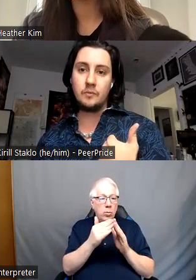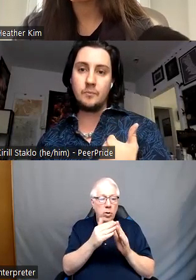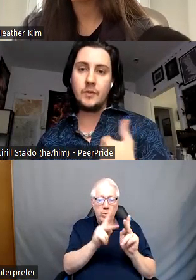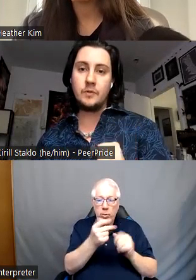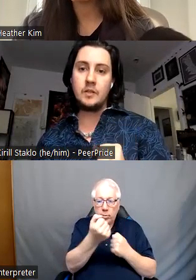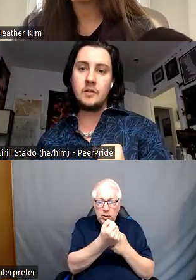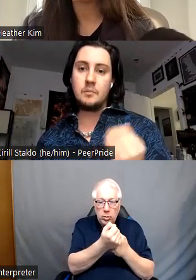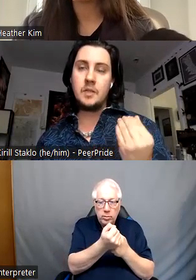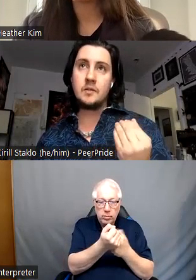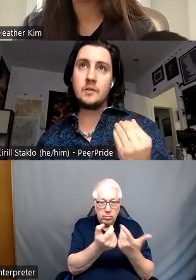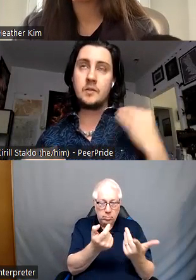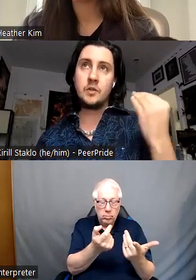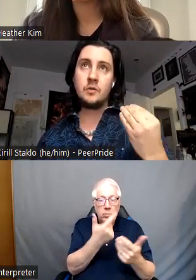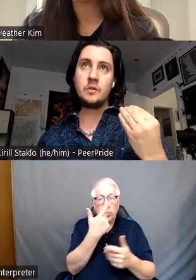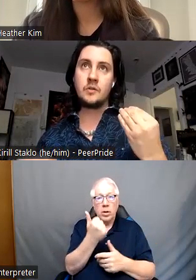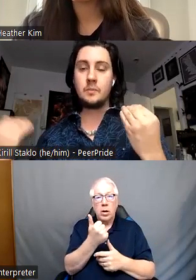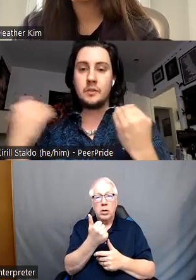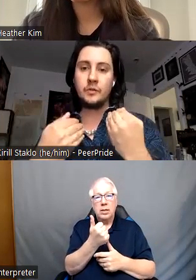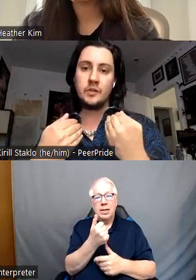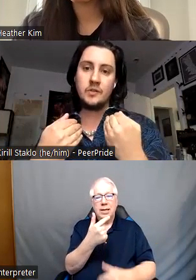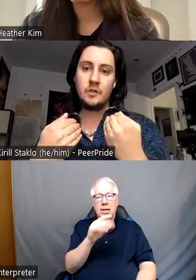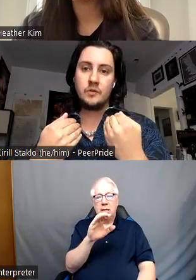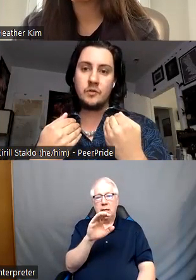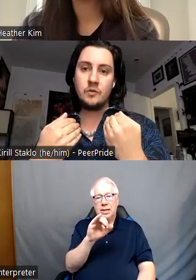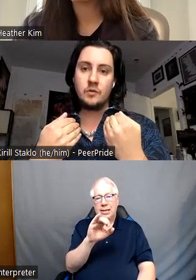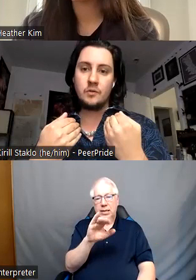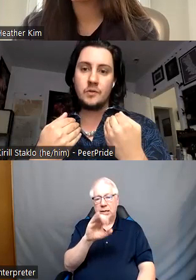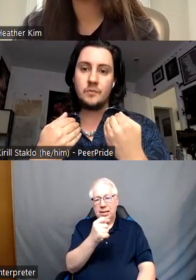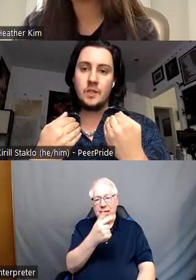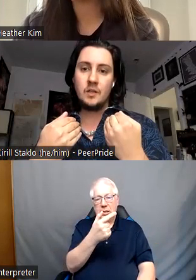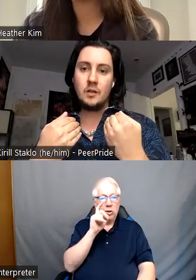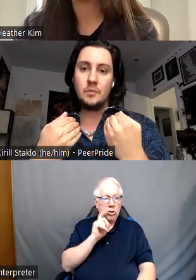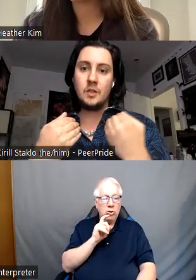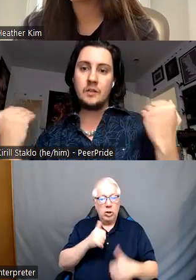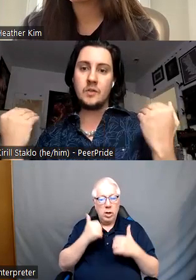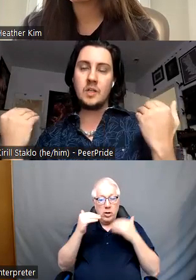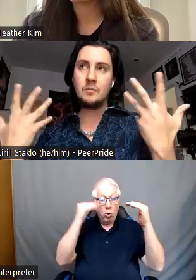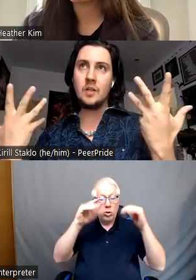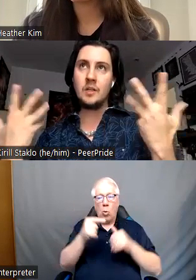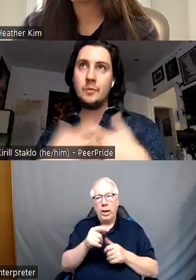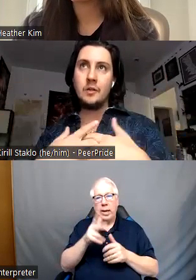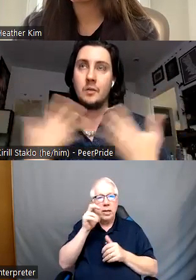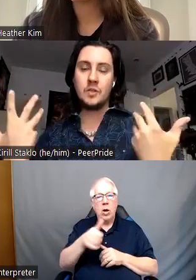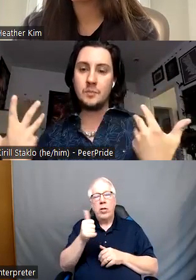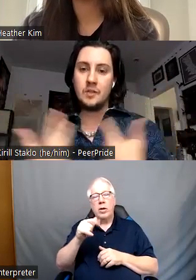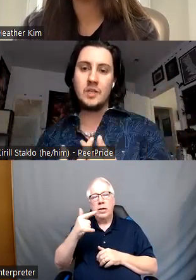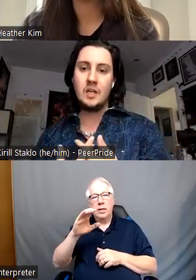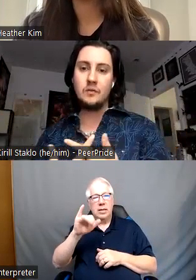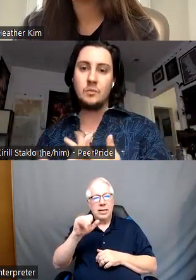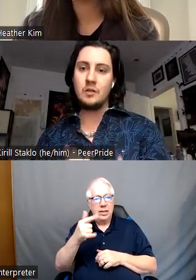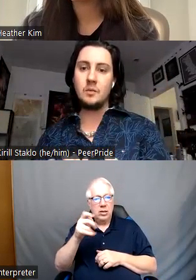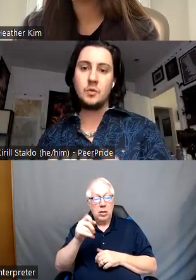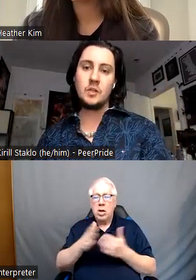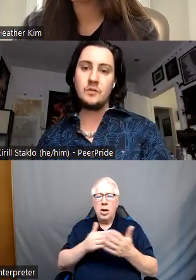supportive, right? Because cisgender adults typically only listen to other cisgender adults. A lot of the time, right? No matter how much experience I